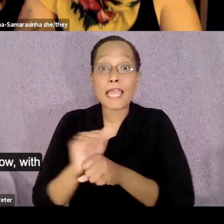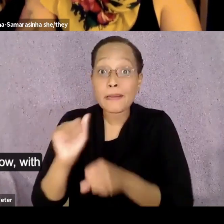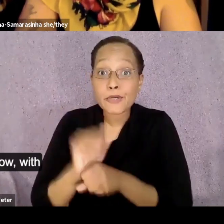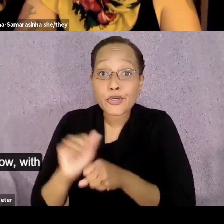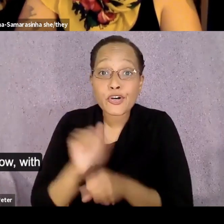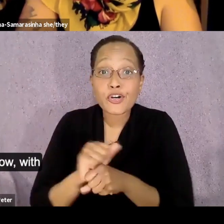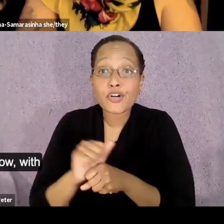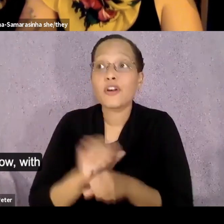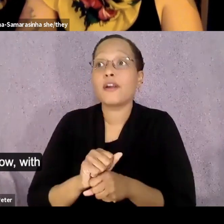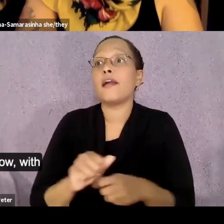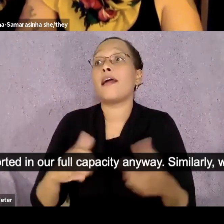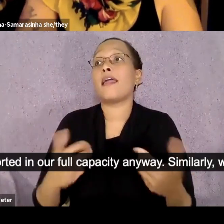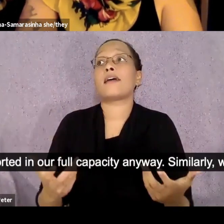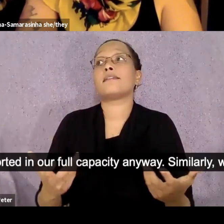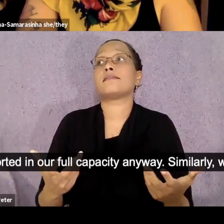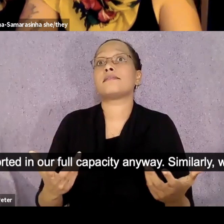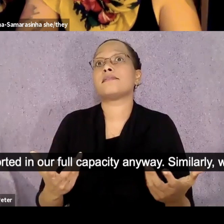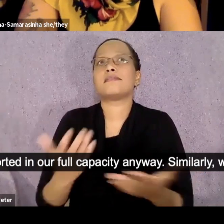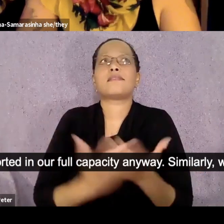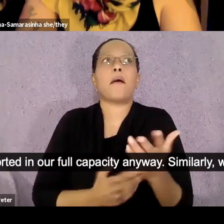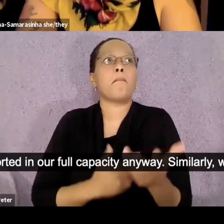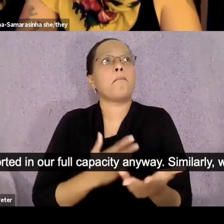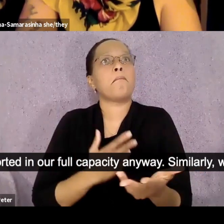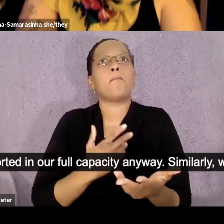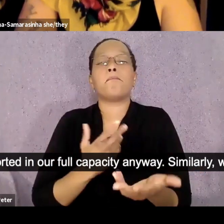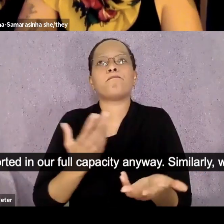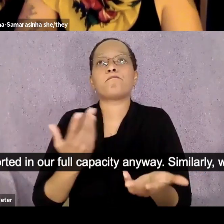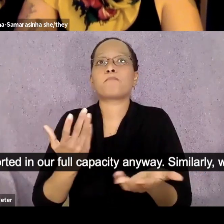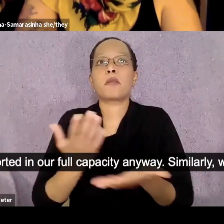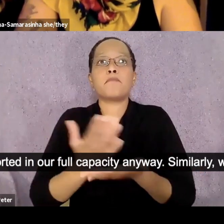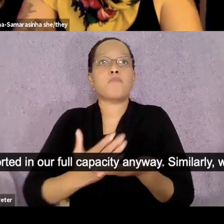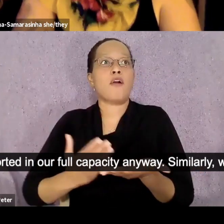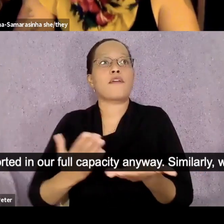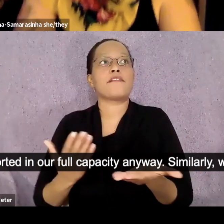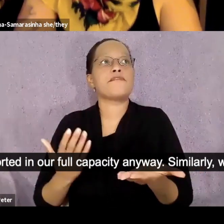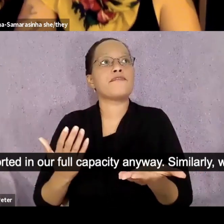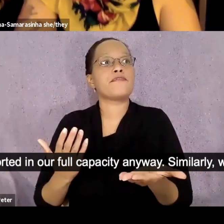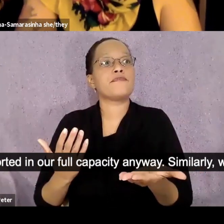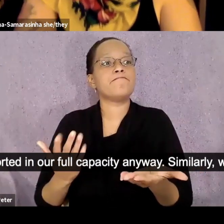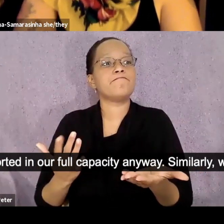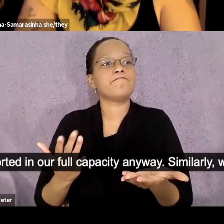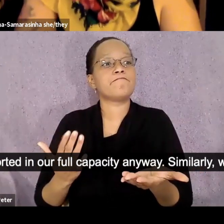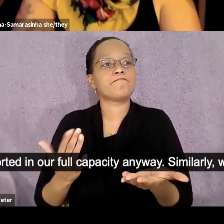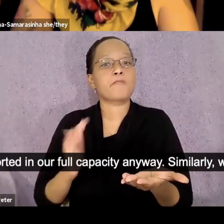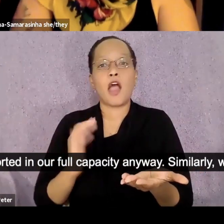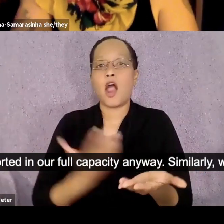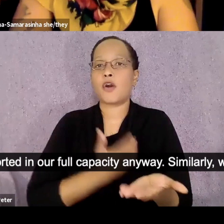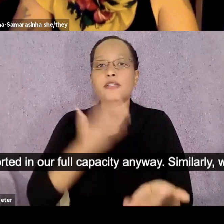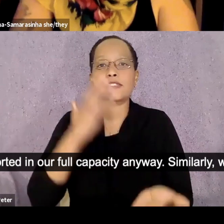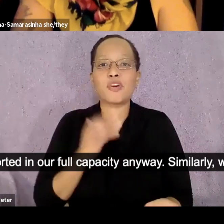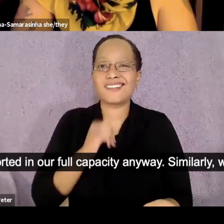you know, with some context not being, you know, supported in our